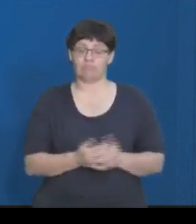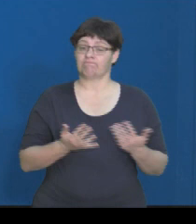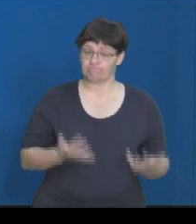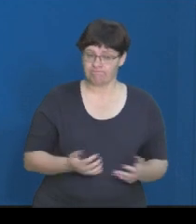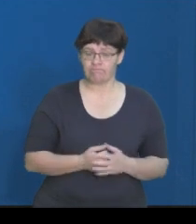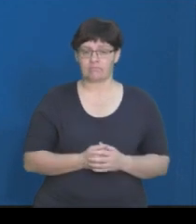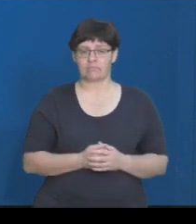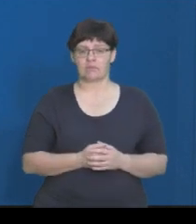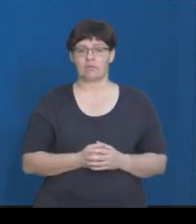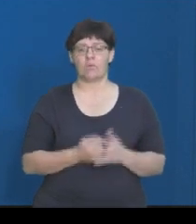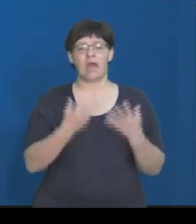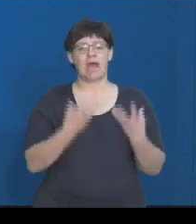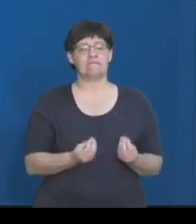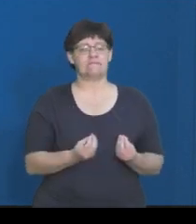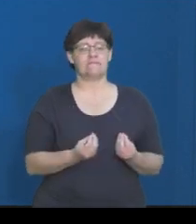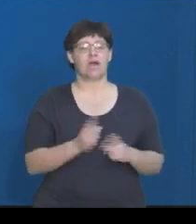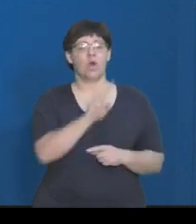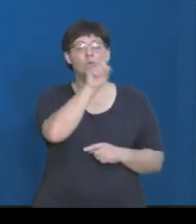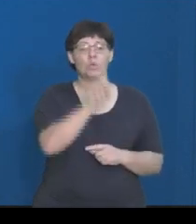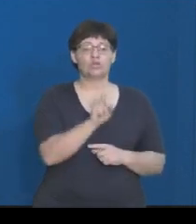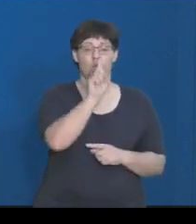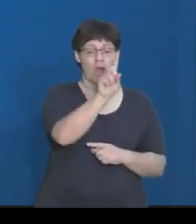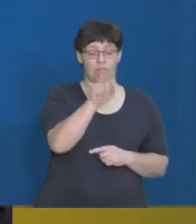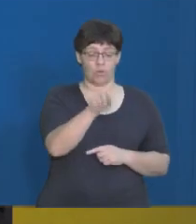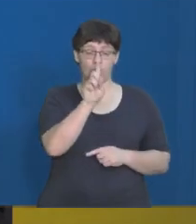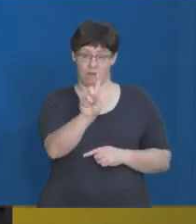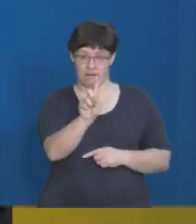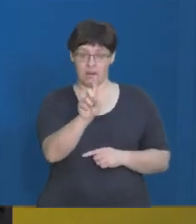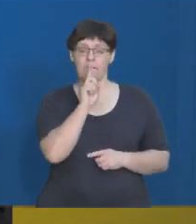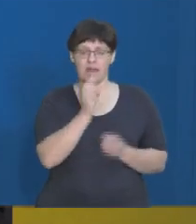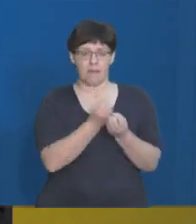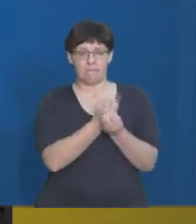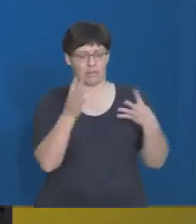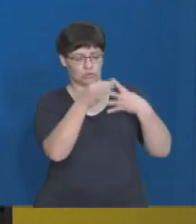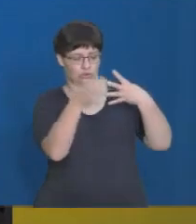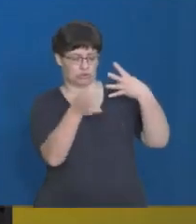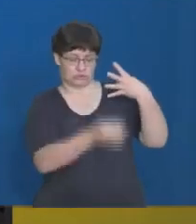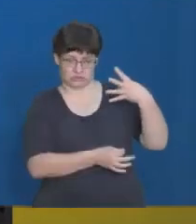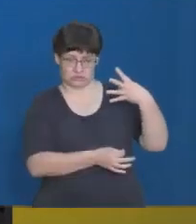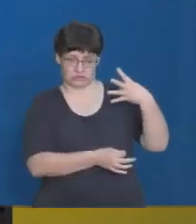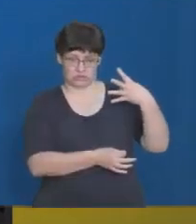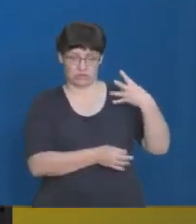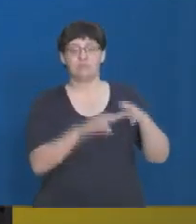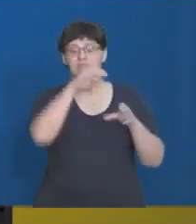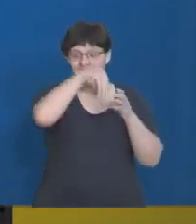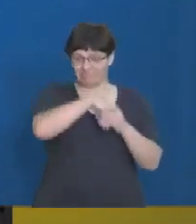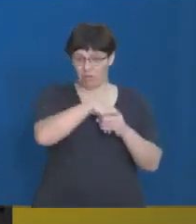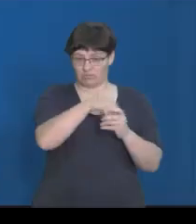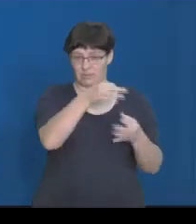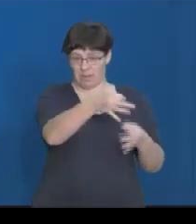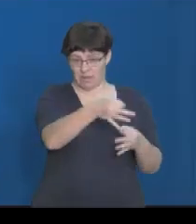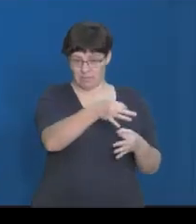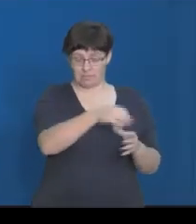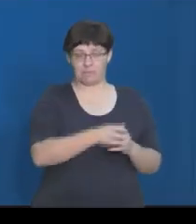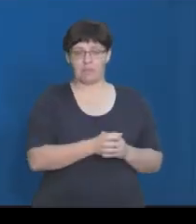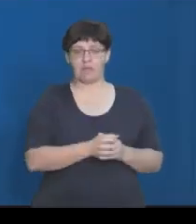Right, then we've got our question 1.1, which is our multiple choice question in the part of the paper. Right,